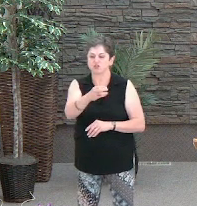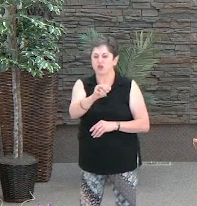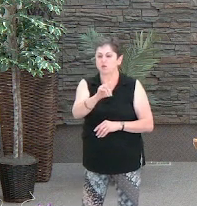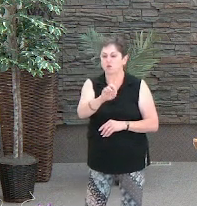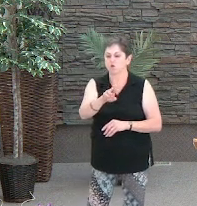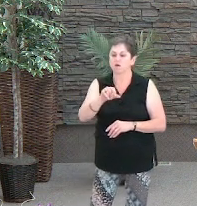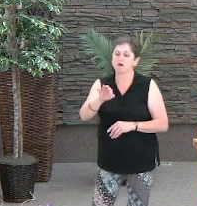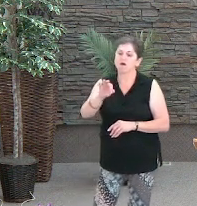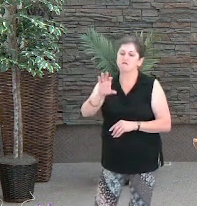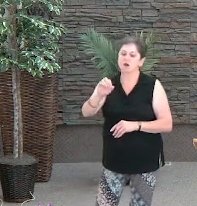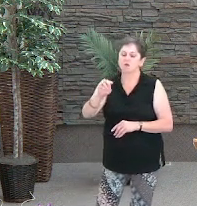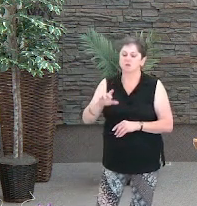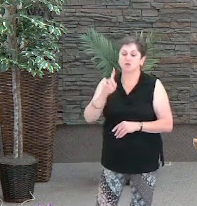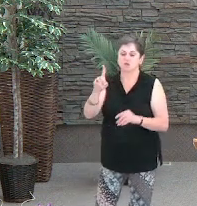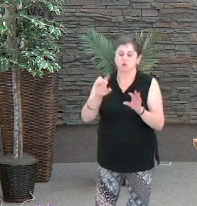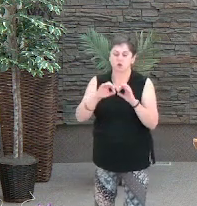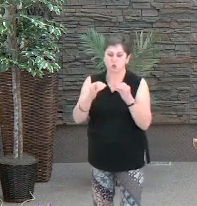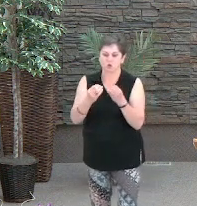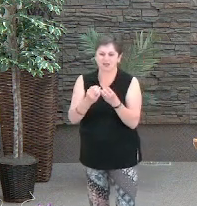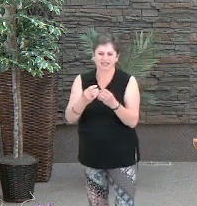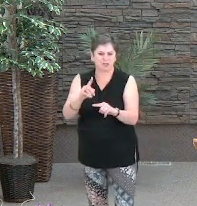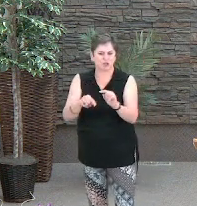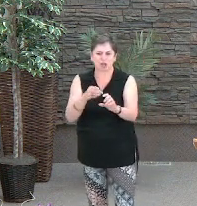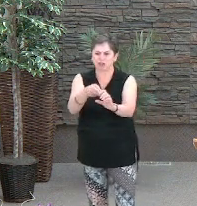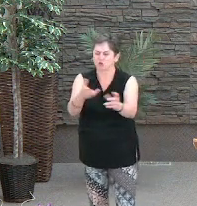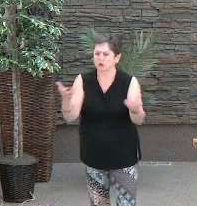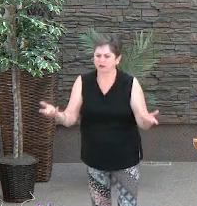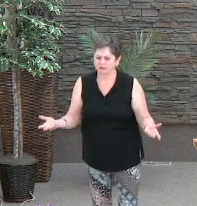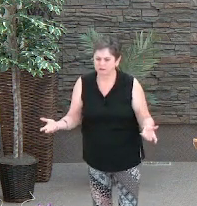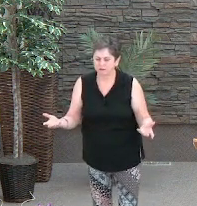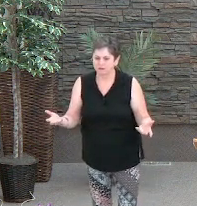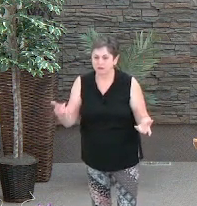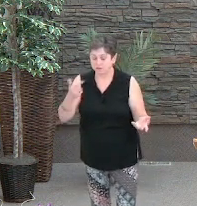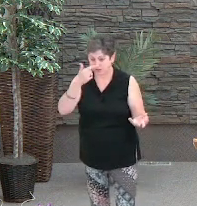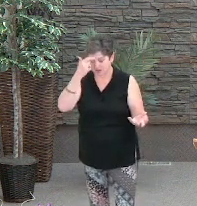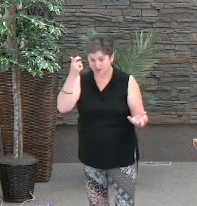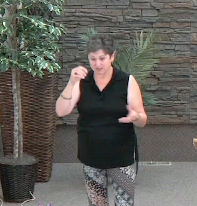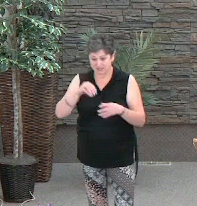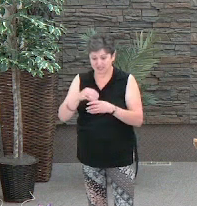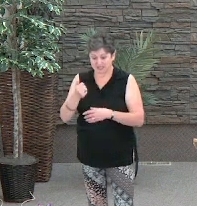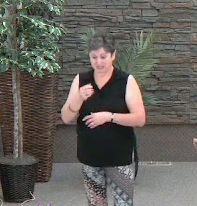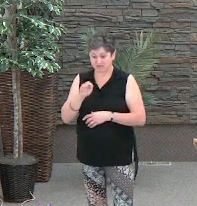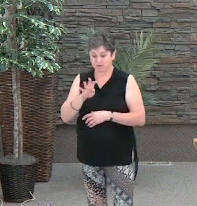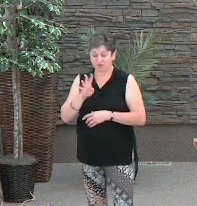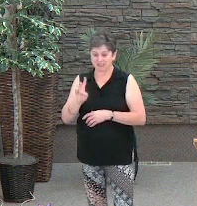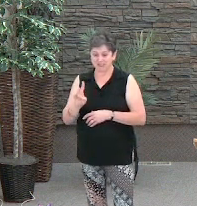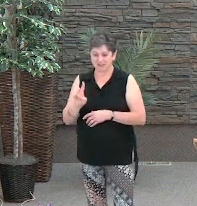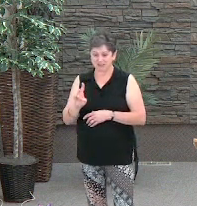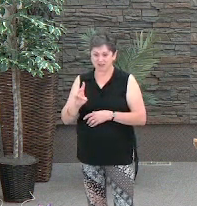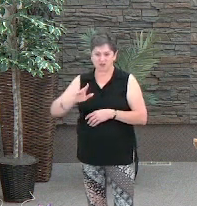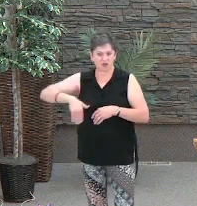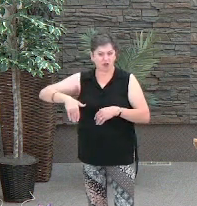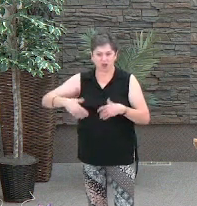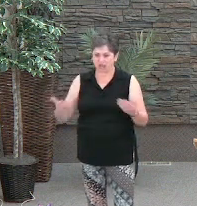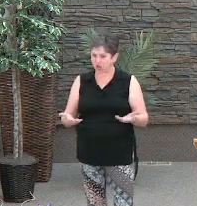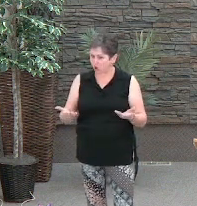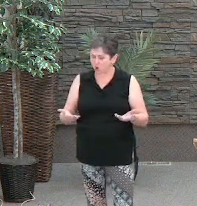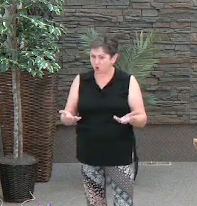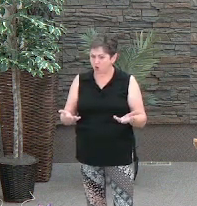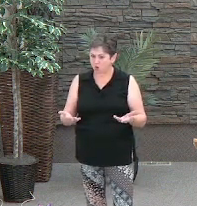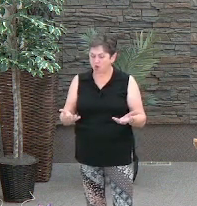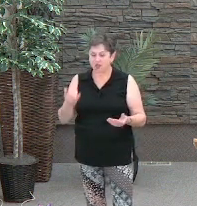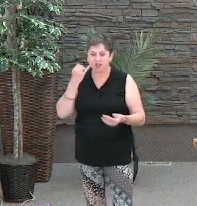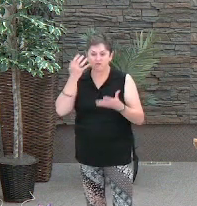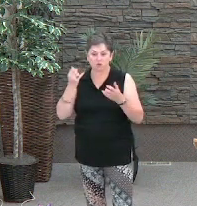Commerce. But there was one organization that he couldn't join because in 1947 it wasn't here. If